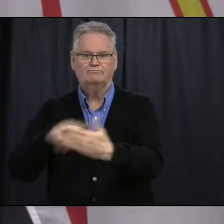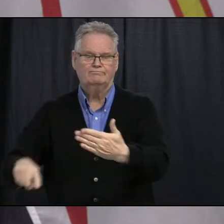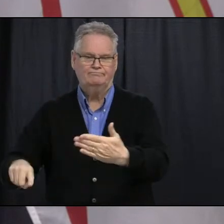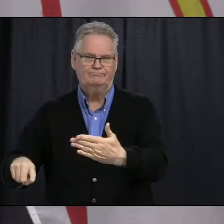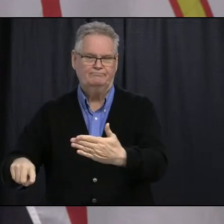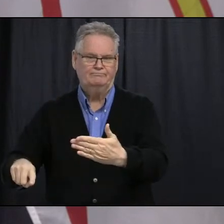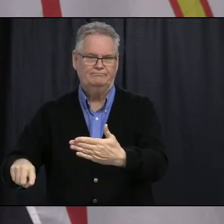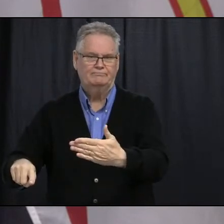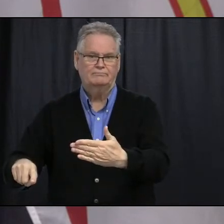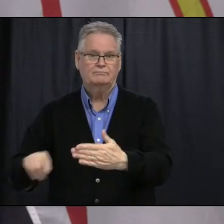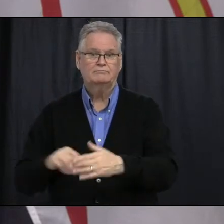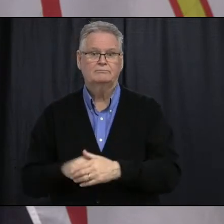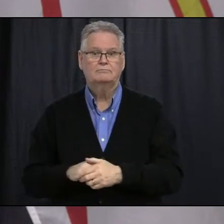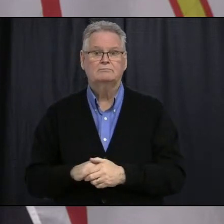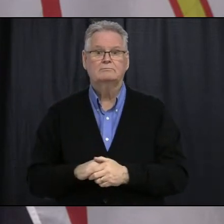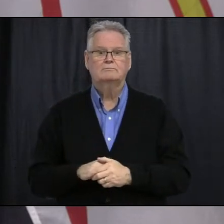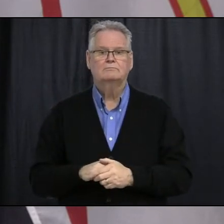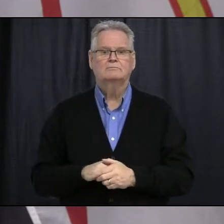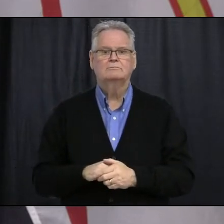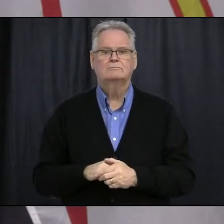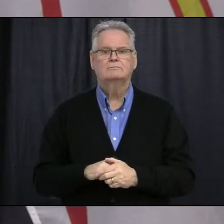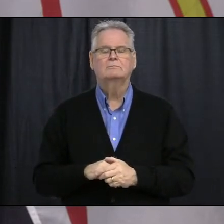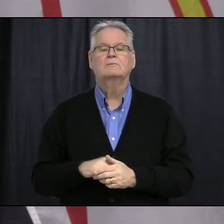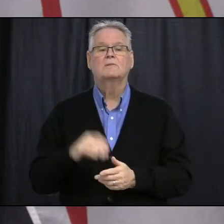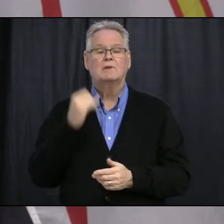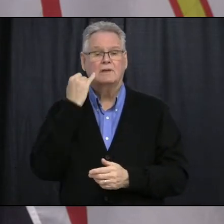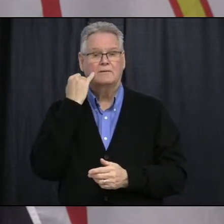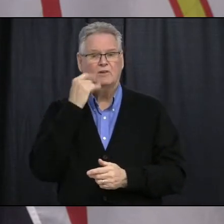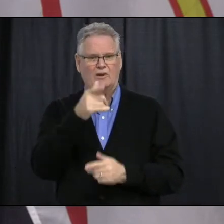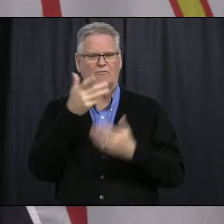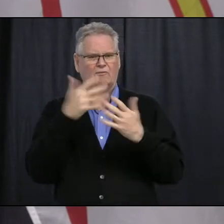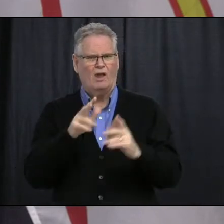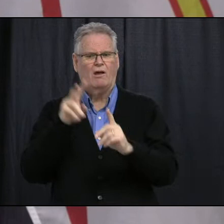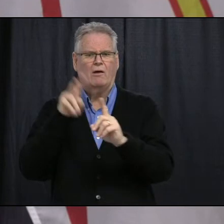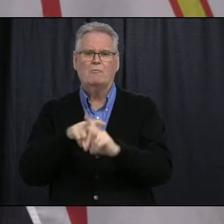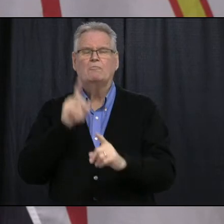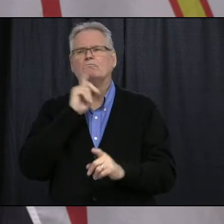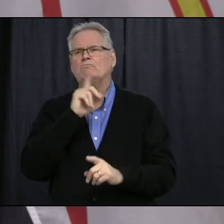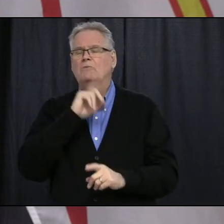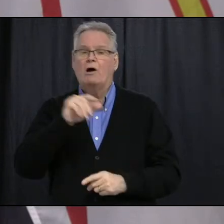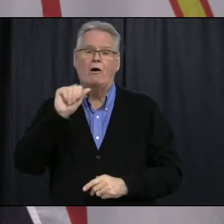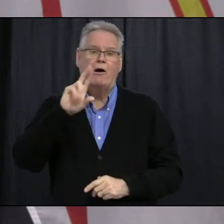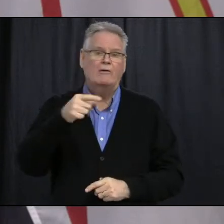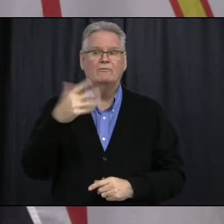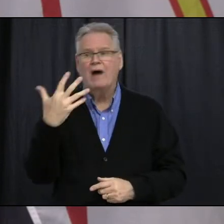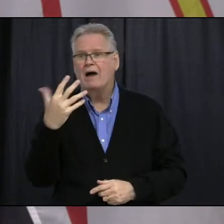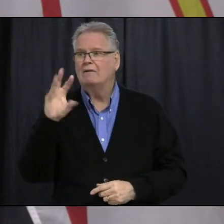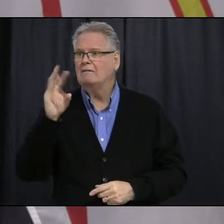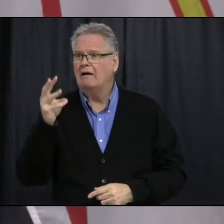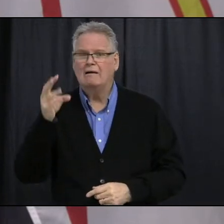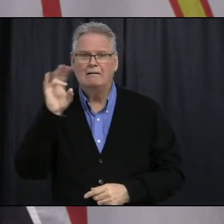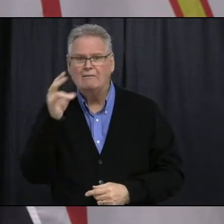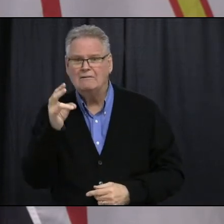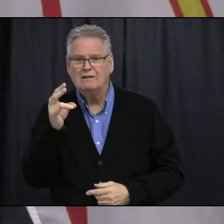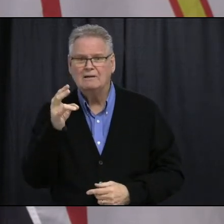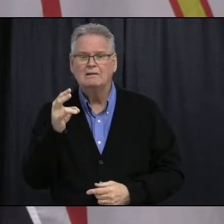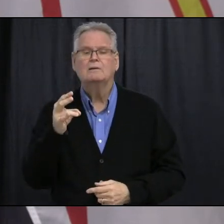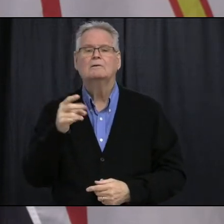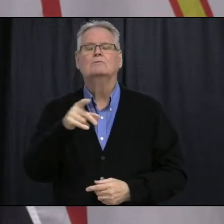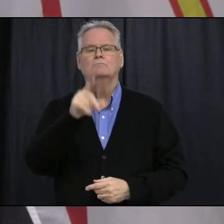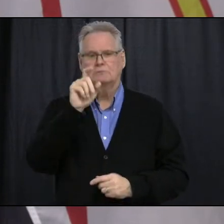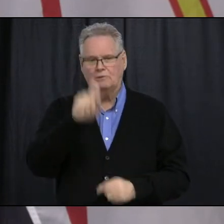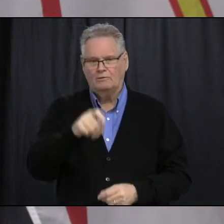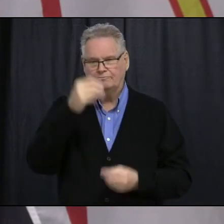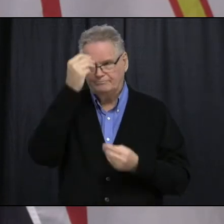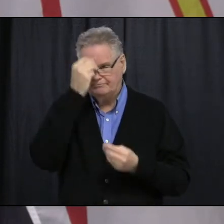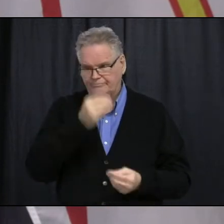after August 6th will need to rebook an appointment for an earlier date. When you rebook, you must ensure there is at least